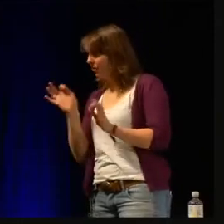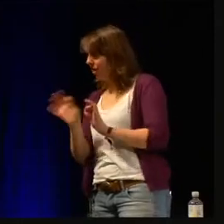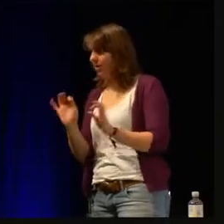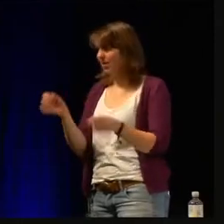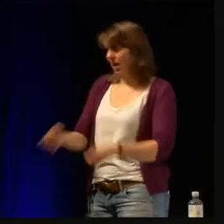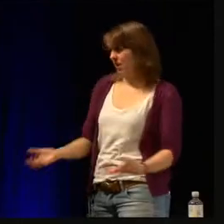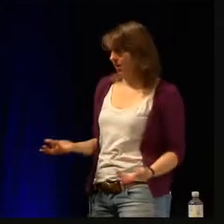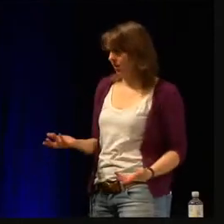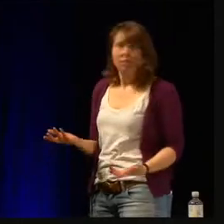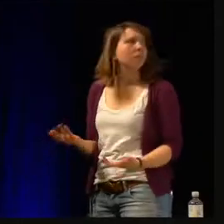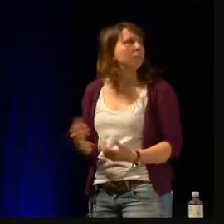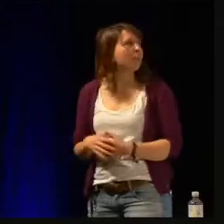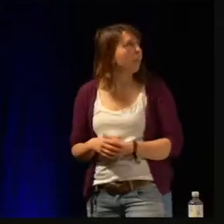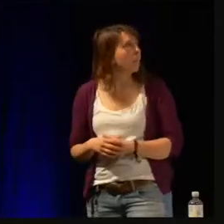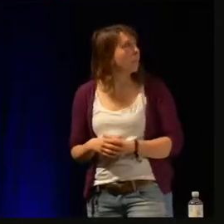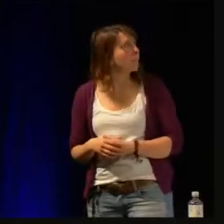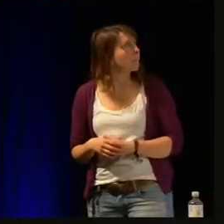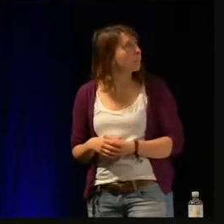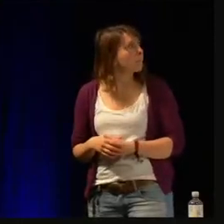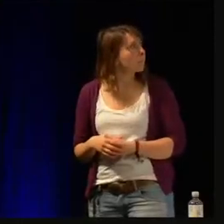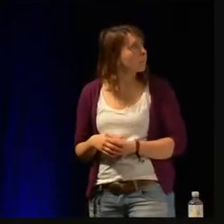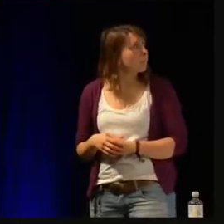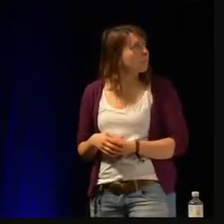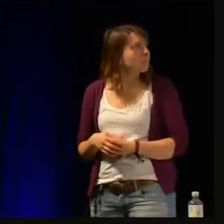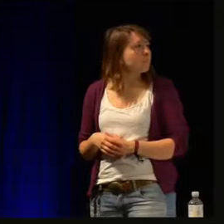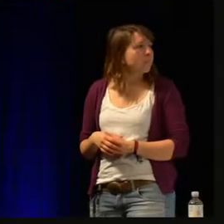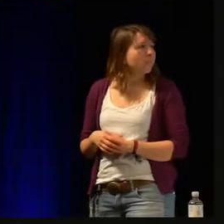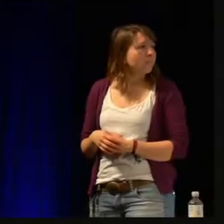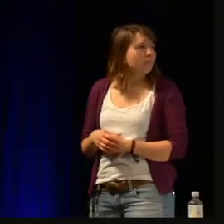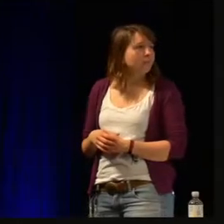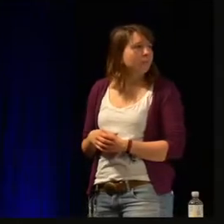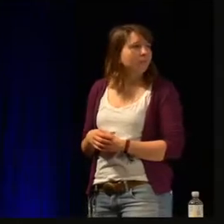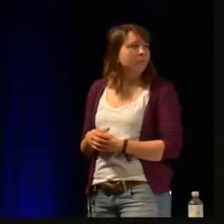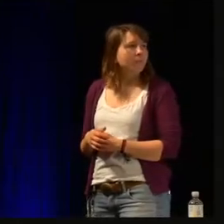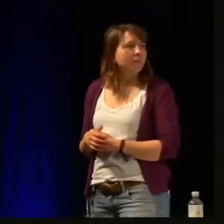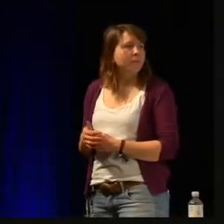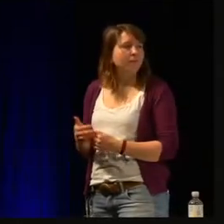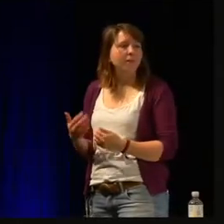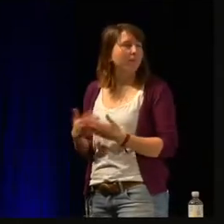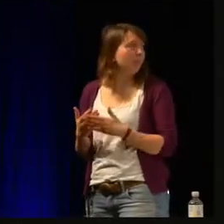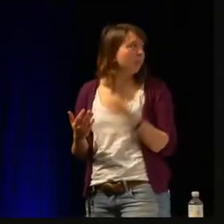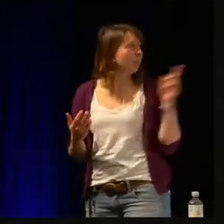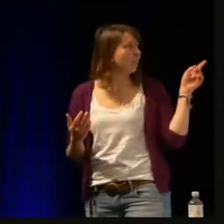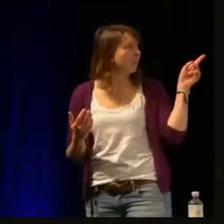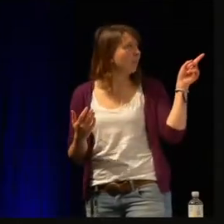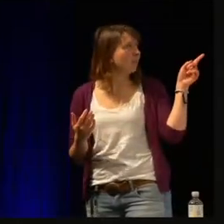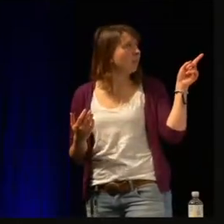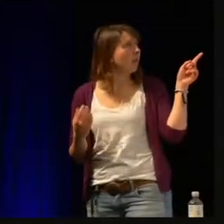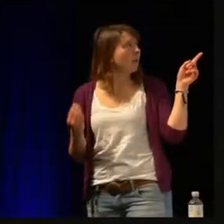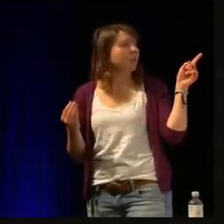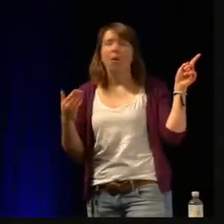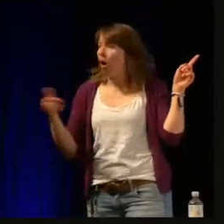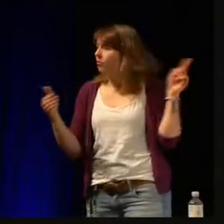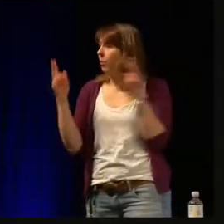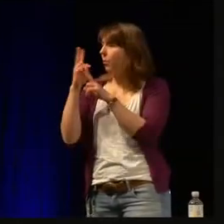And somehow we think we can predict this by looking at a couple of data points. For